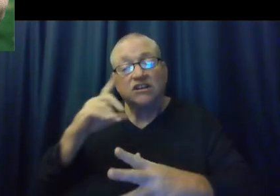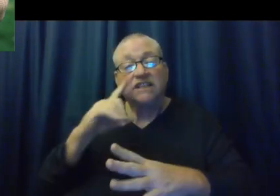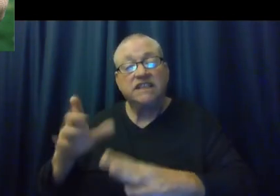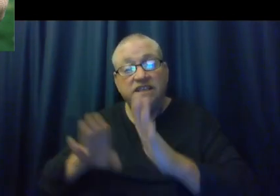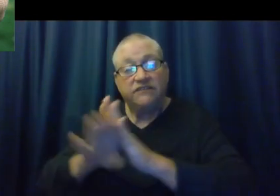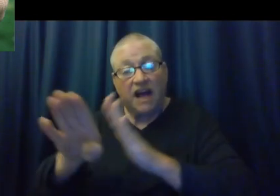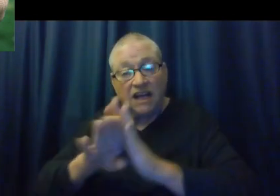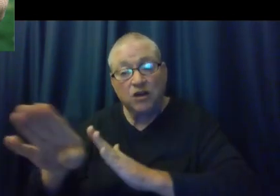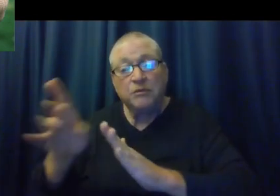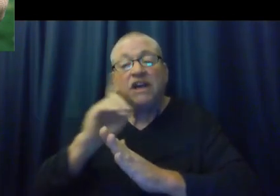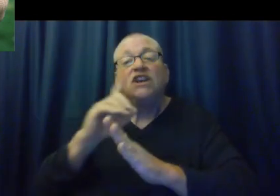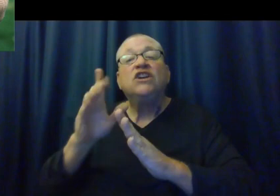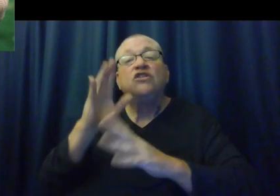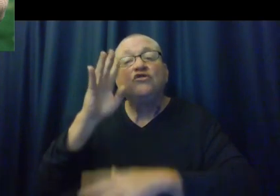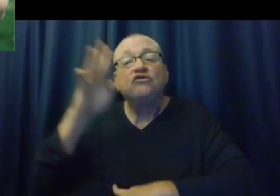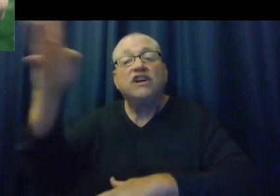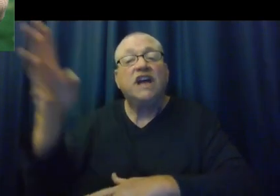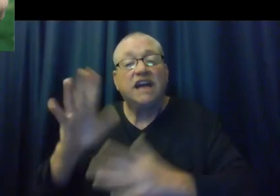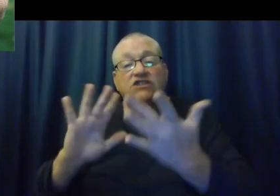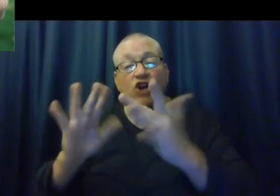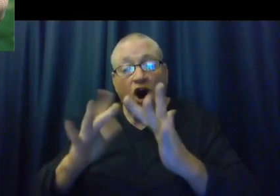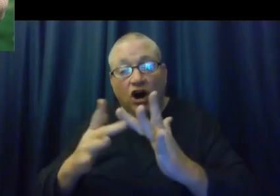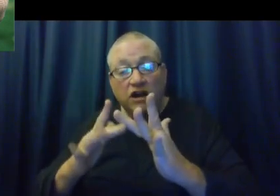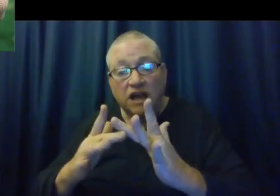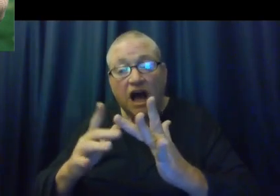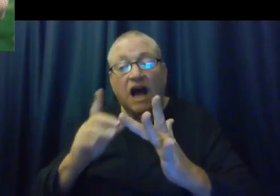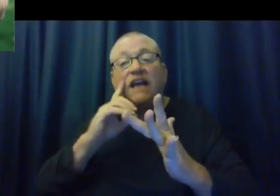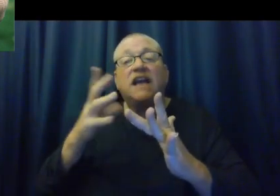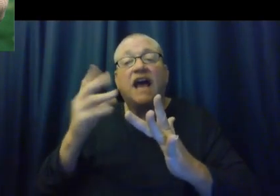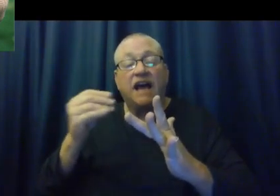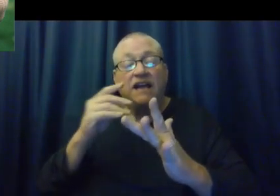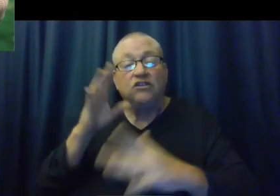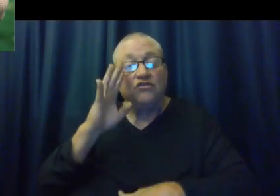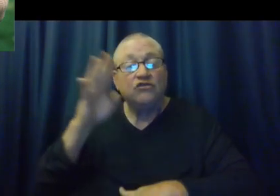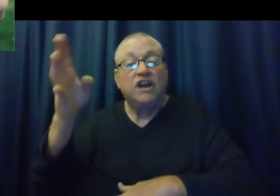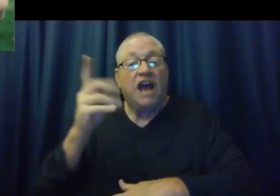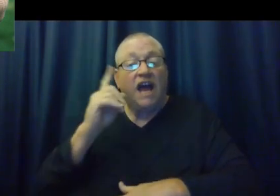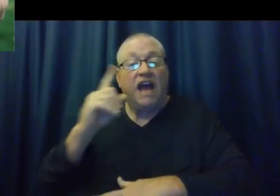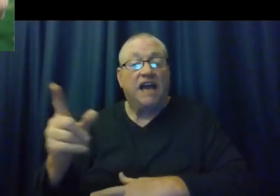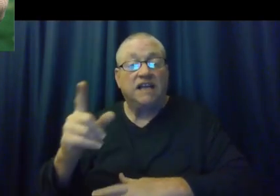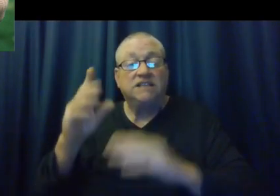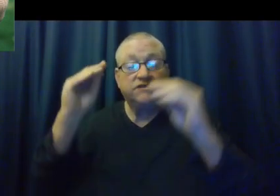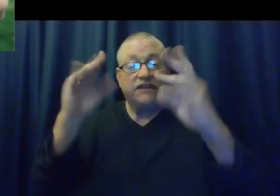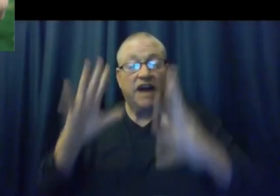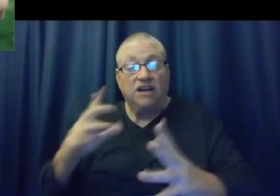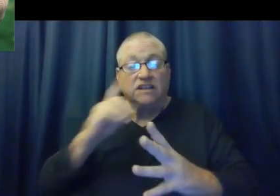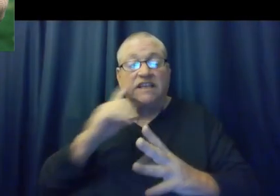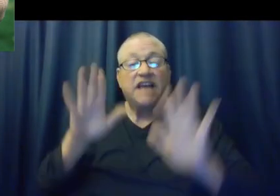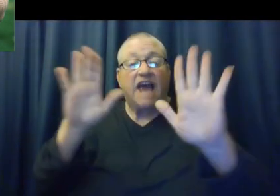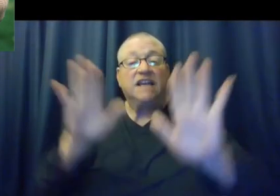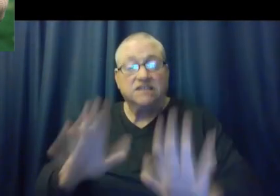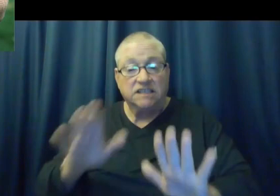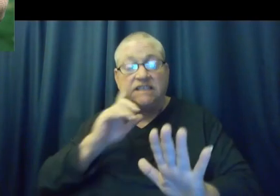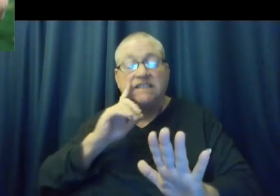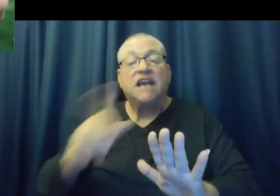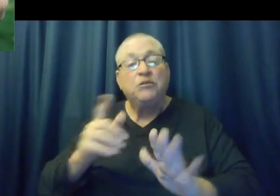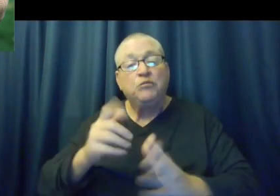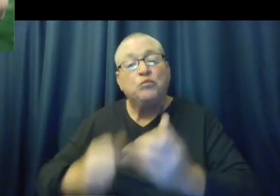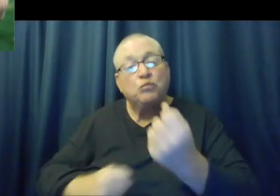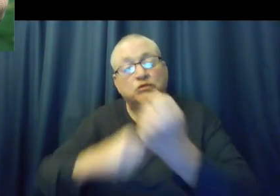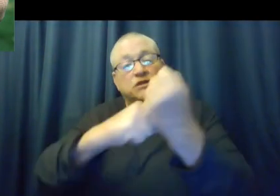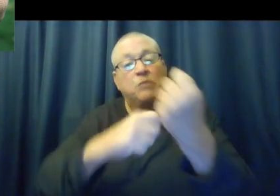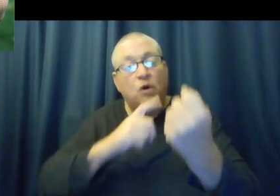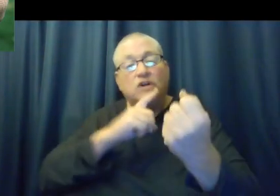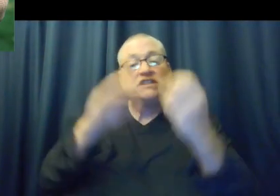faculty professional development efforts, creates online resources to support best practices and promote teaching excellence, and supports faculty use